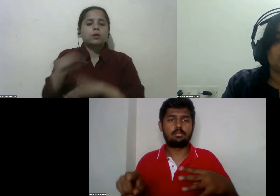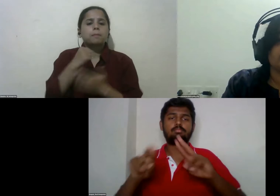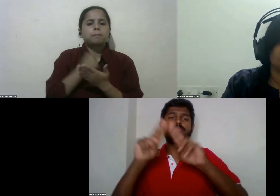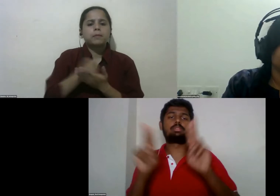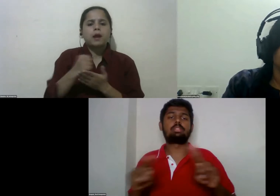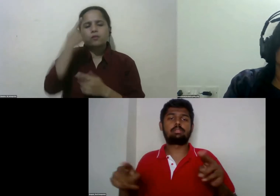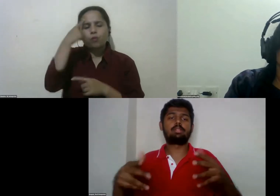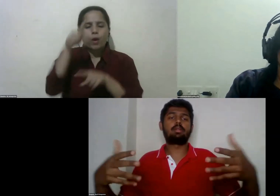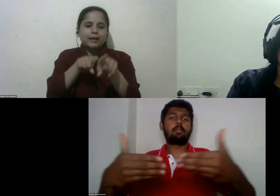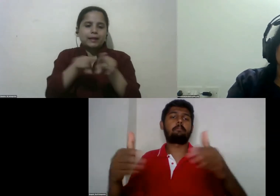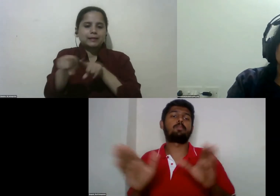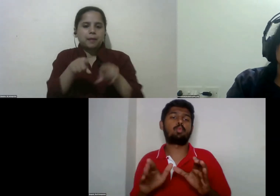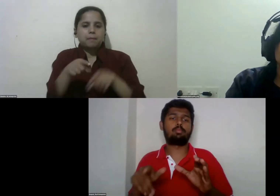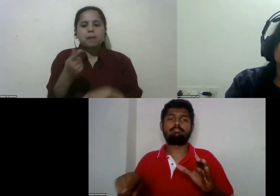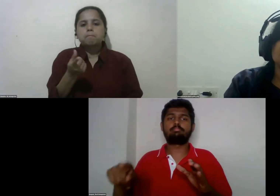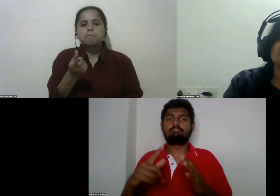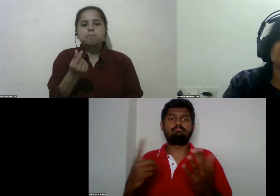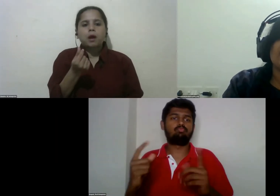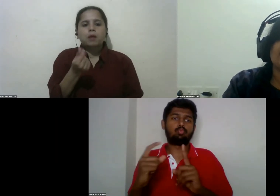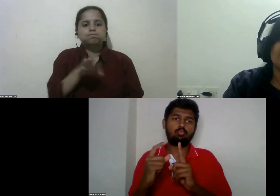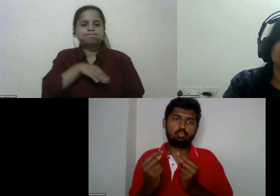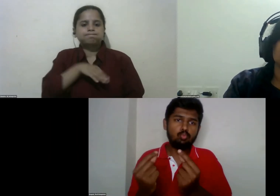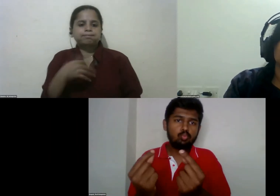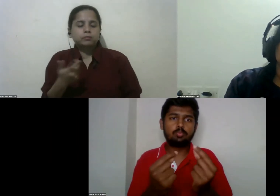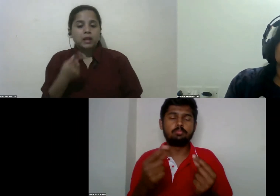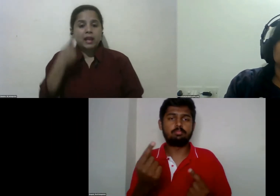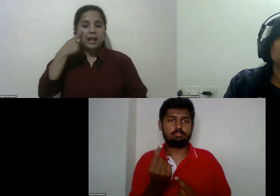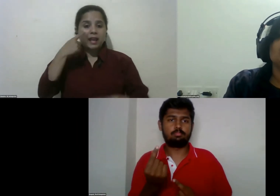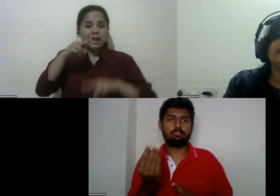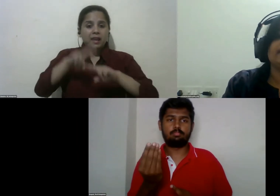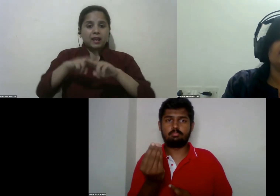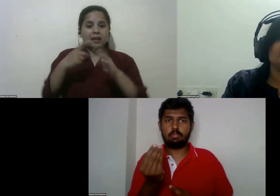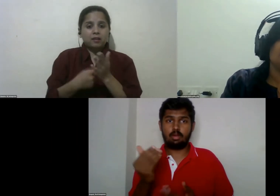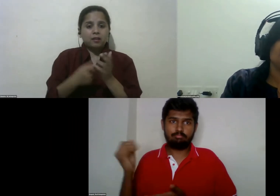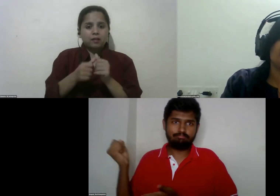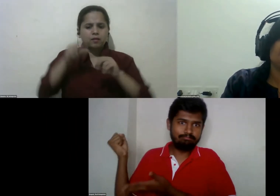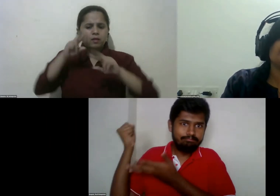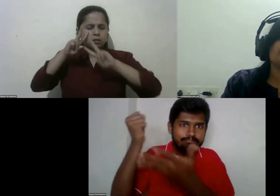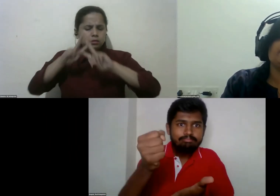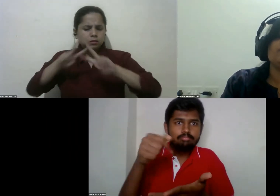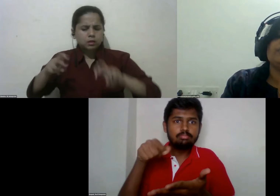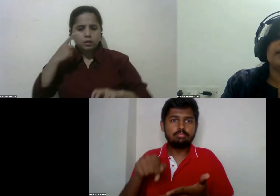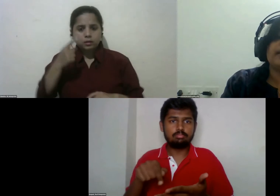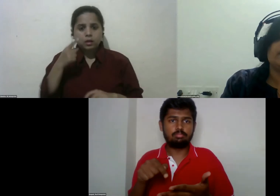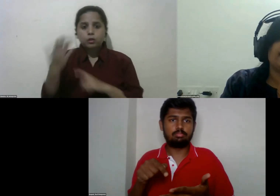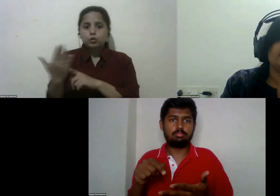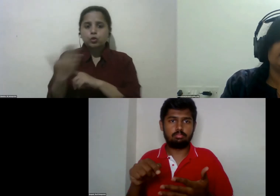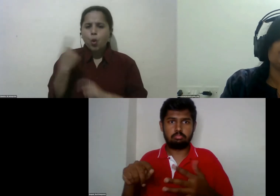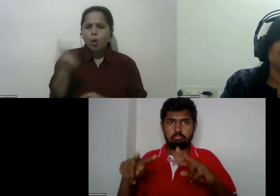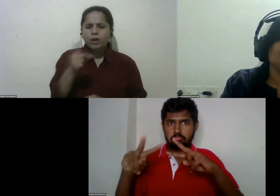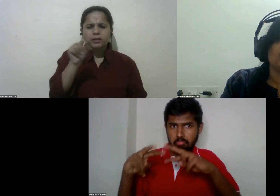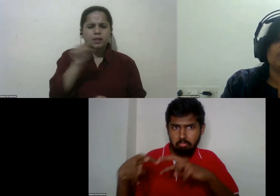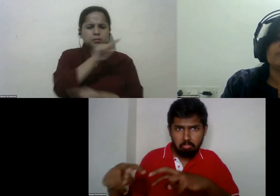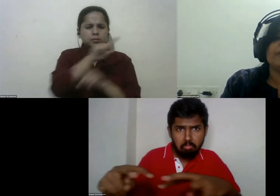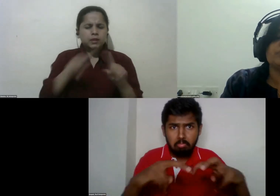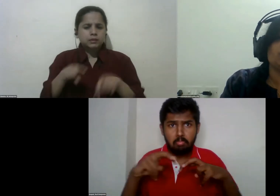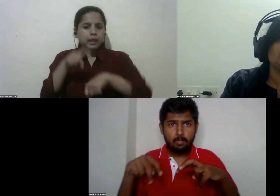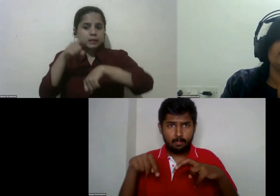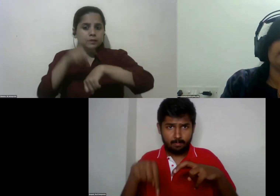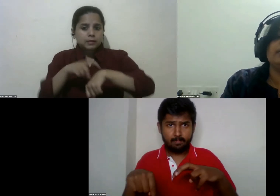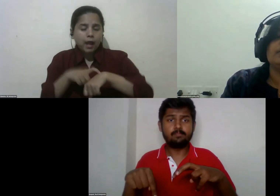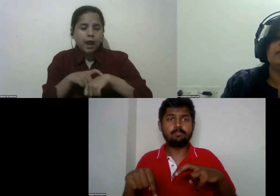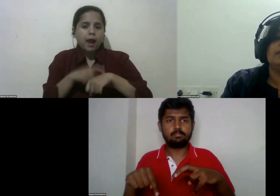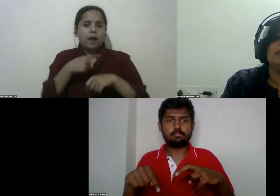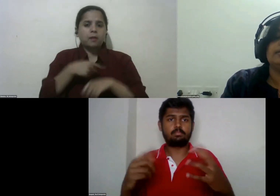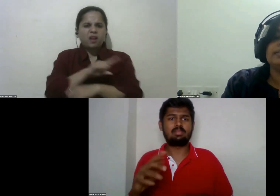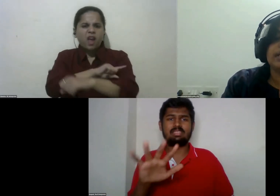example, COSP. IFRA's research highlighted that only 10% of the time and energy of COSP has gone